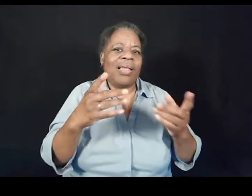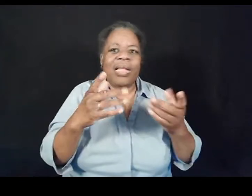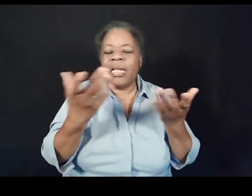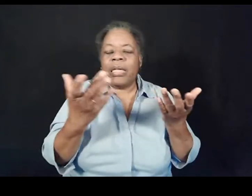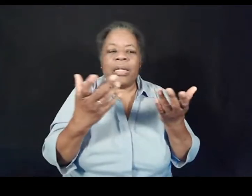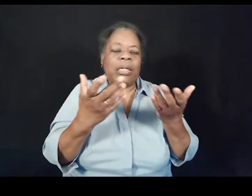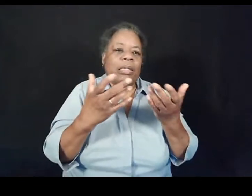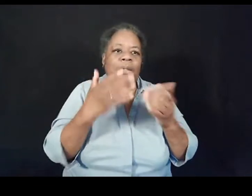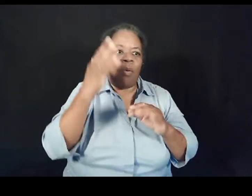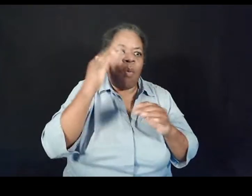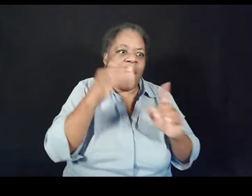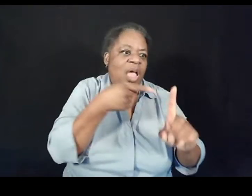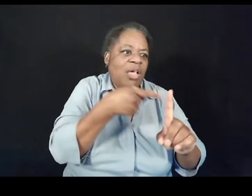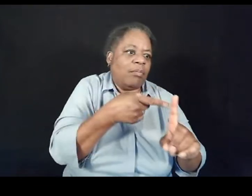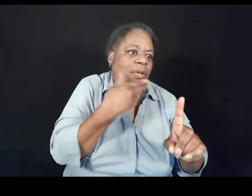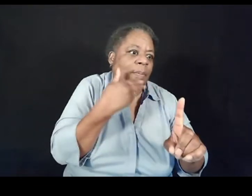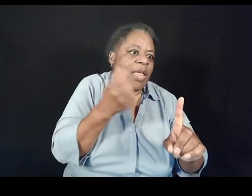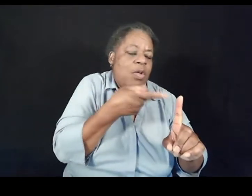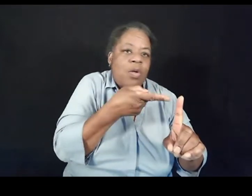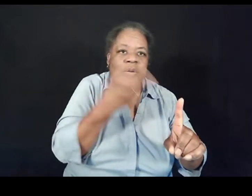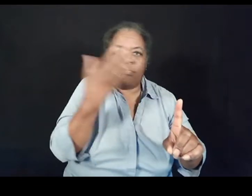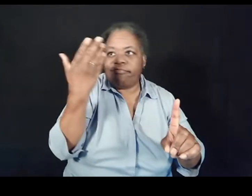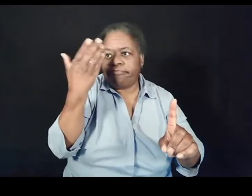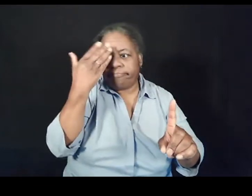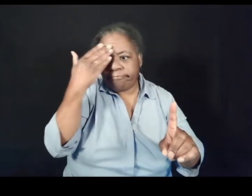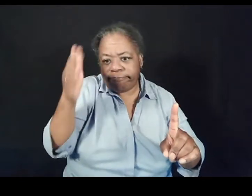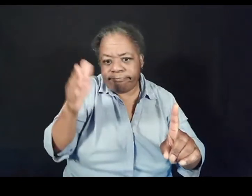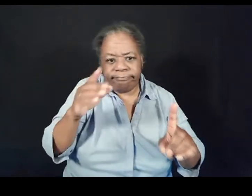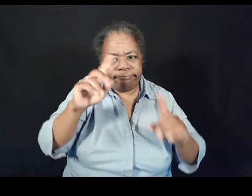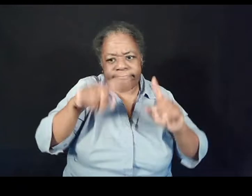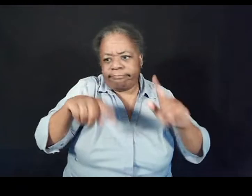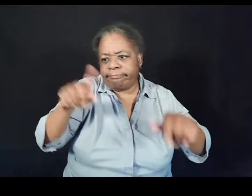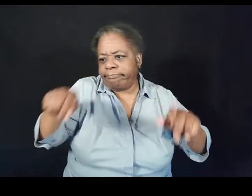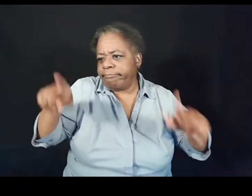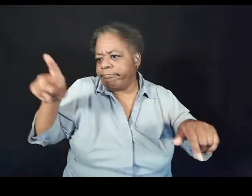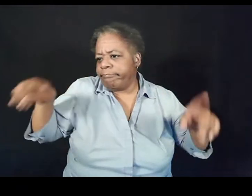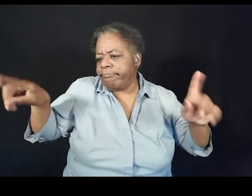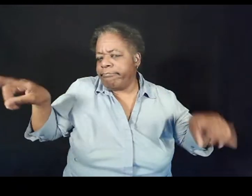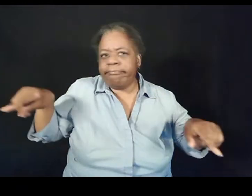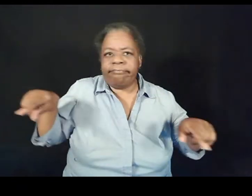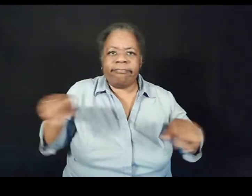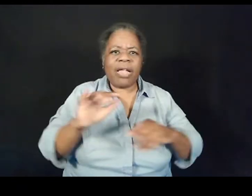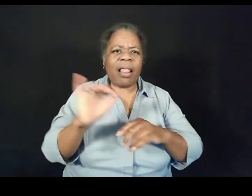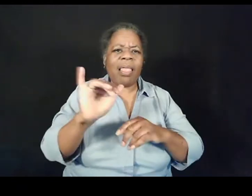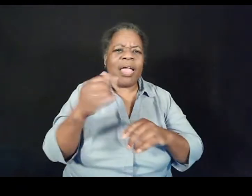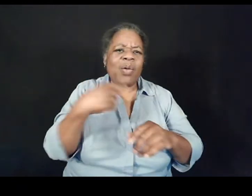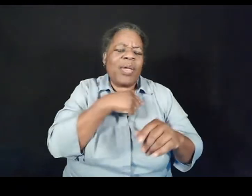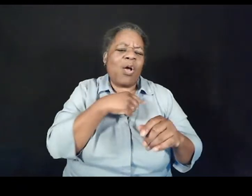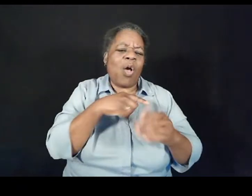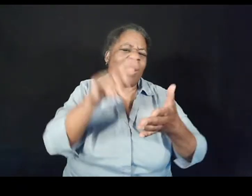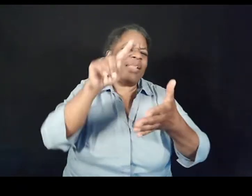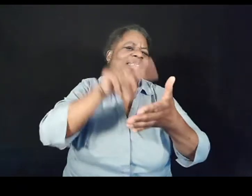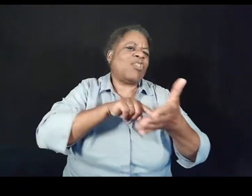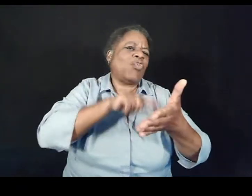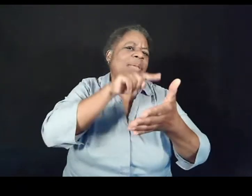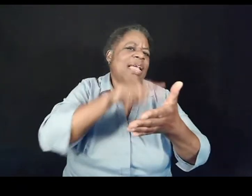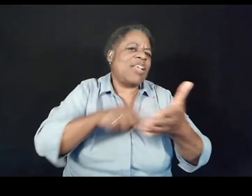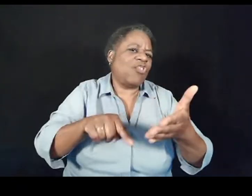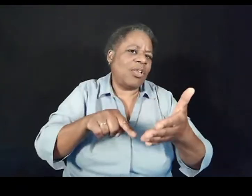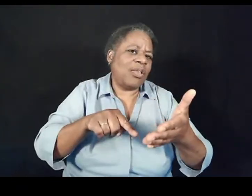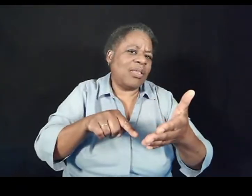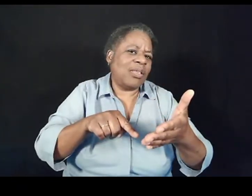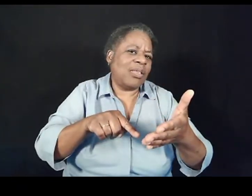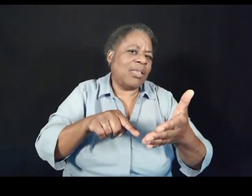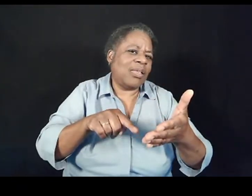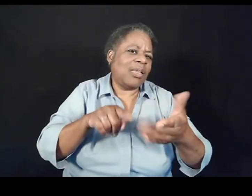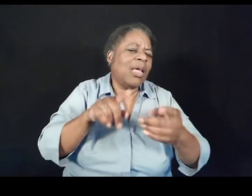or external criteria. It's similar to what we might call discrimination, but it's a bit